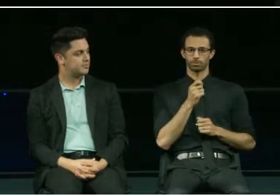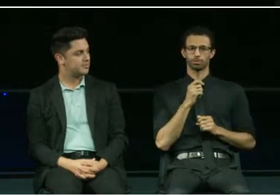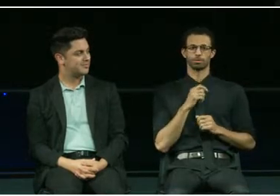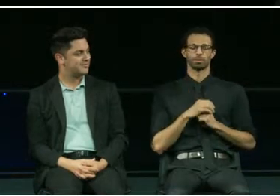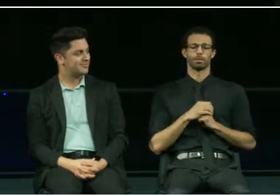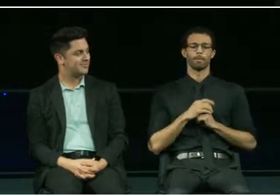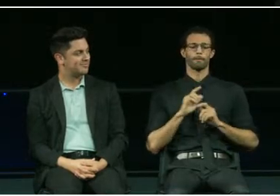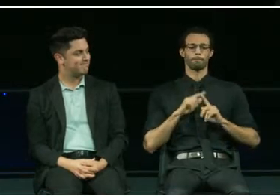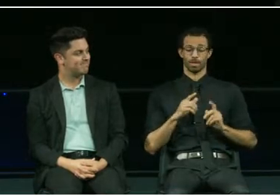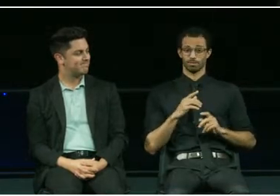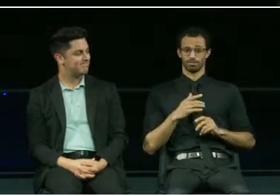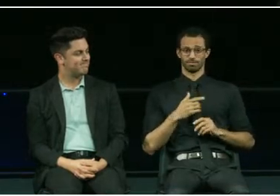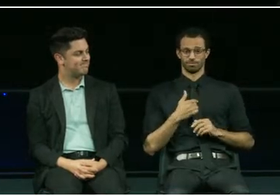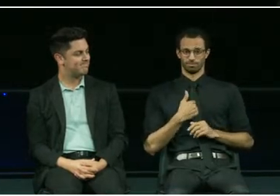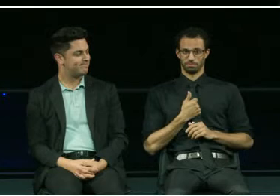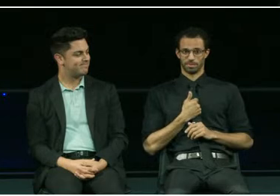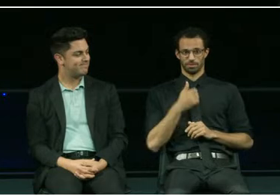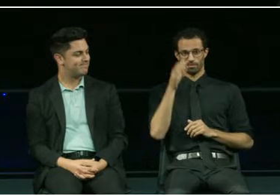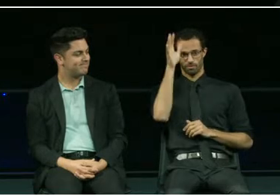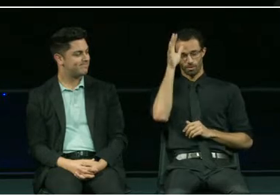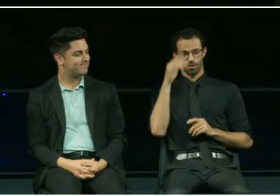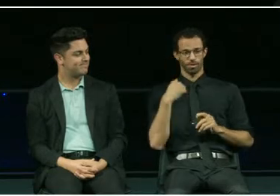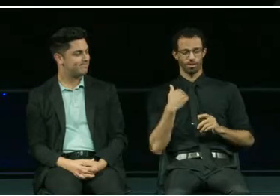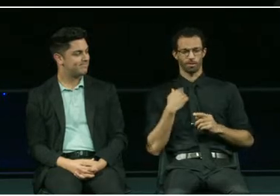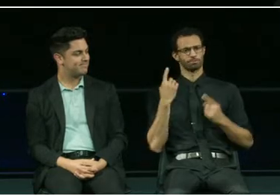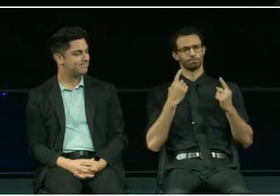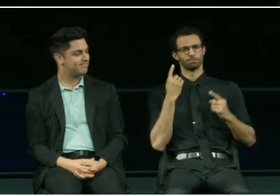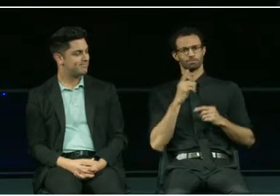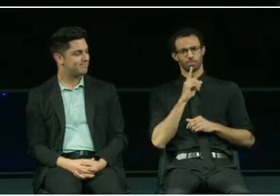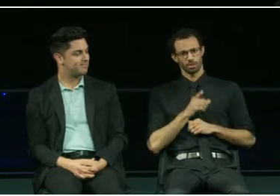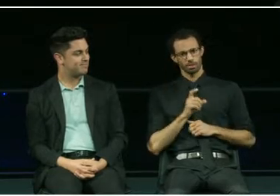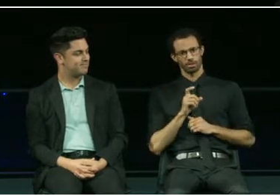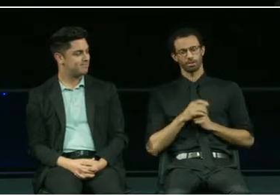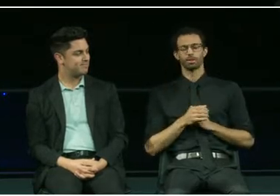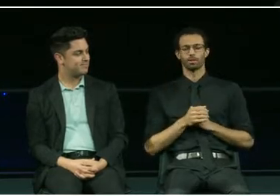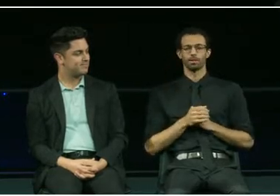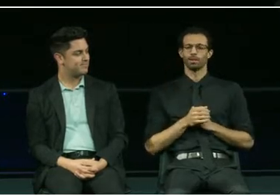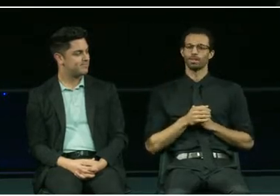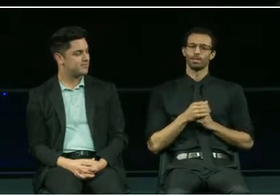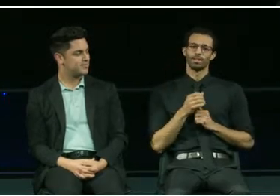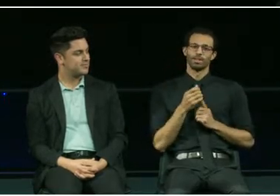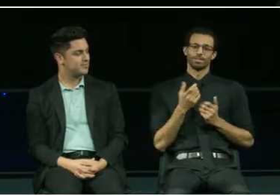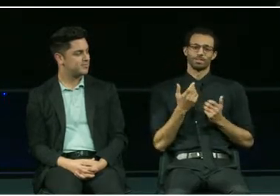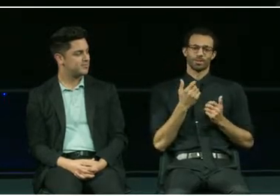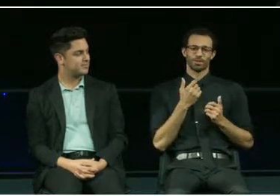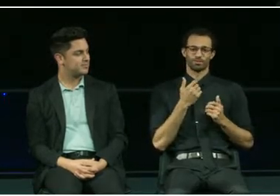said, oh, really? So it didn't totally line up there.